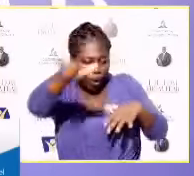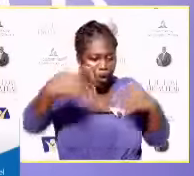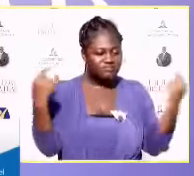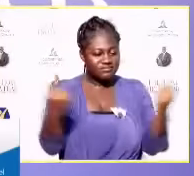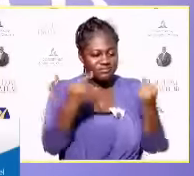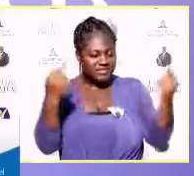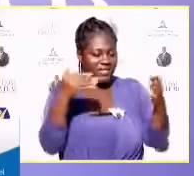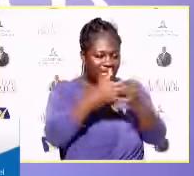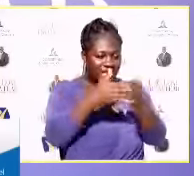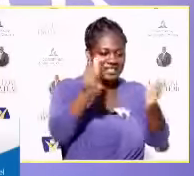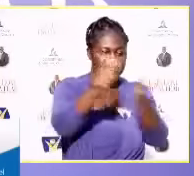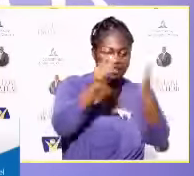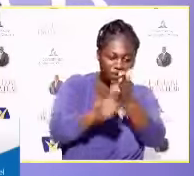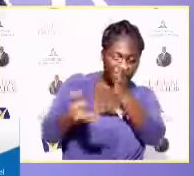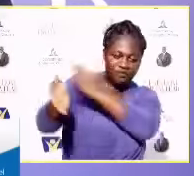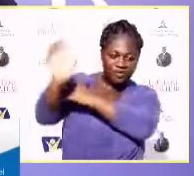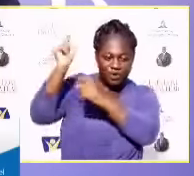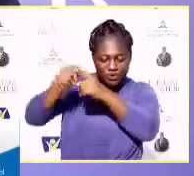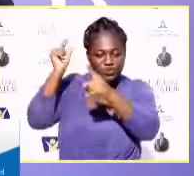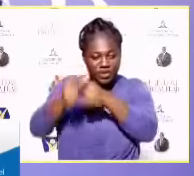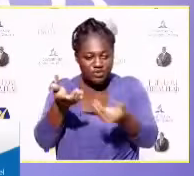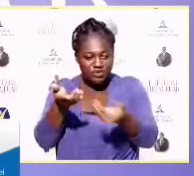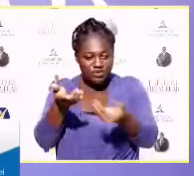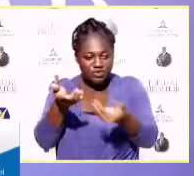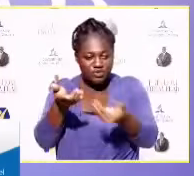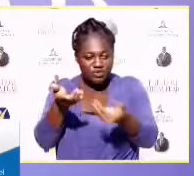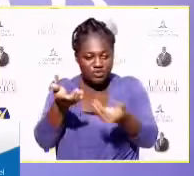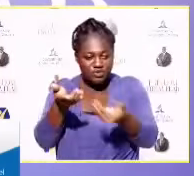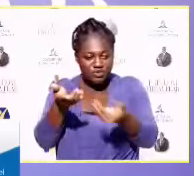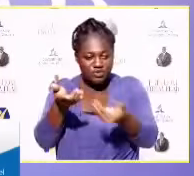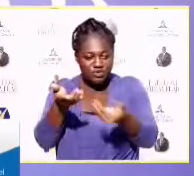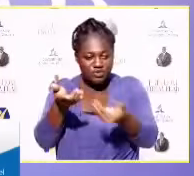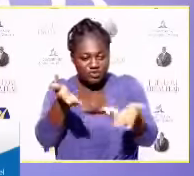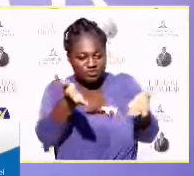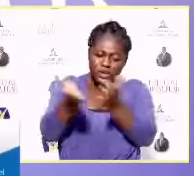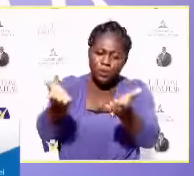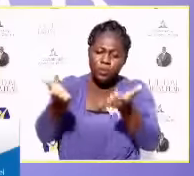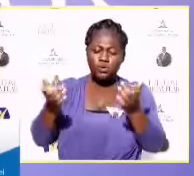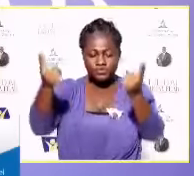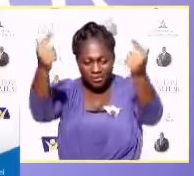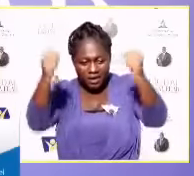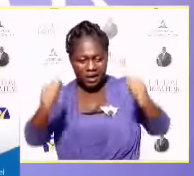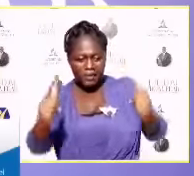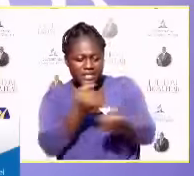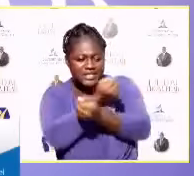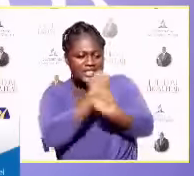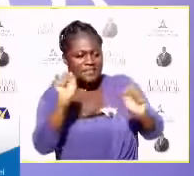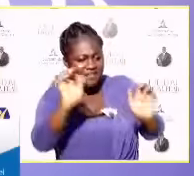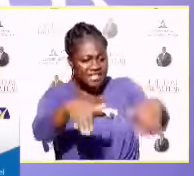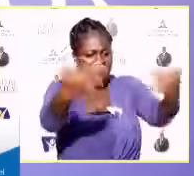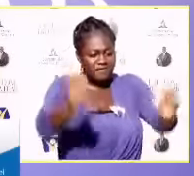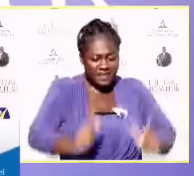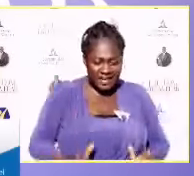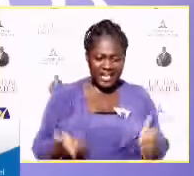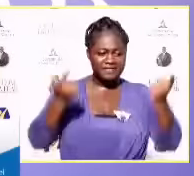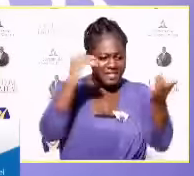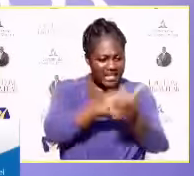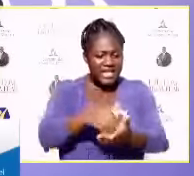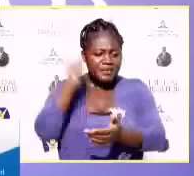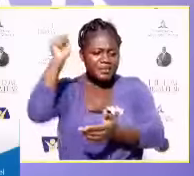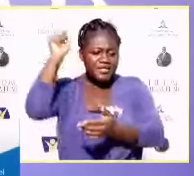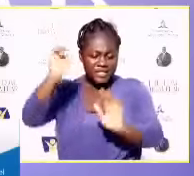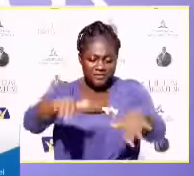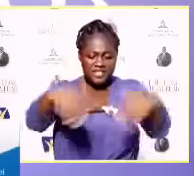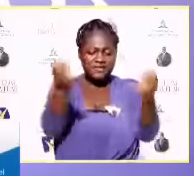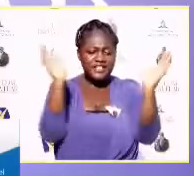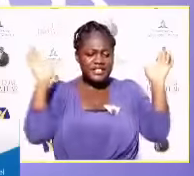die, Jesus came to give you life by giving up his life.